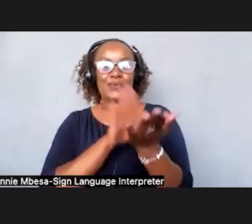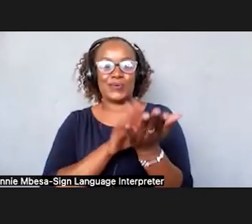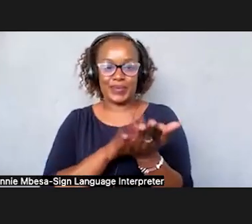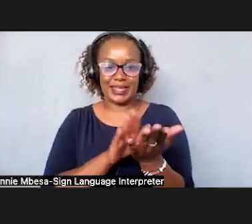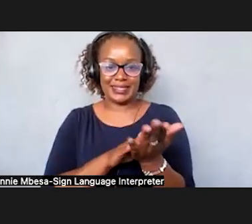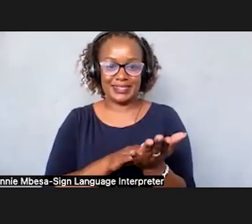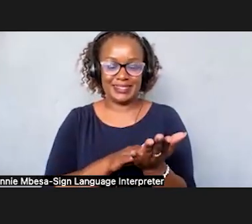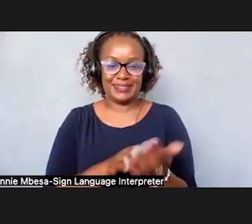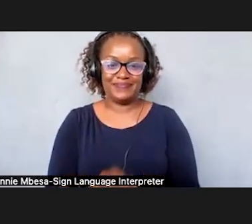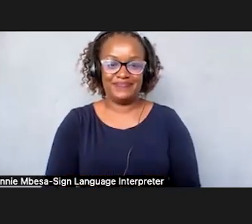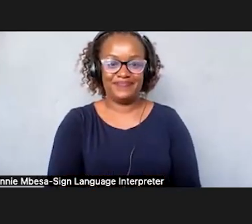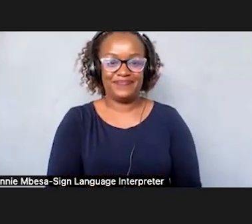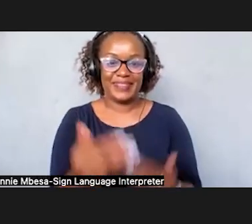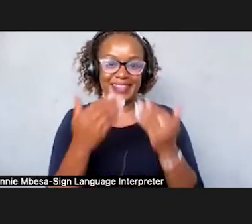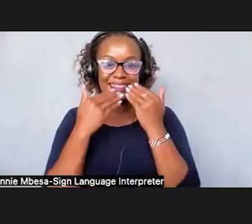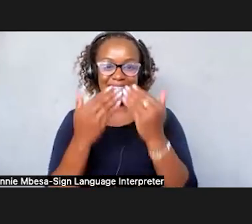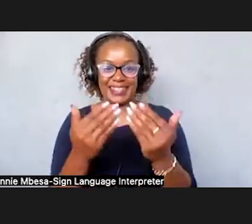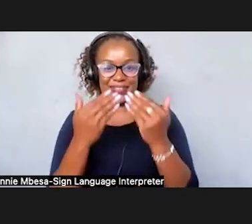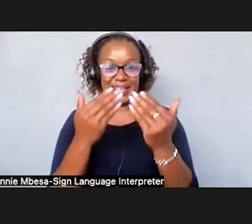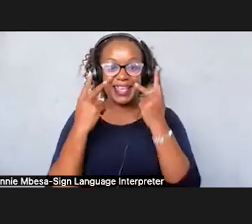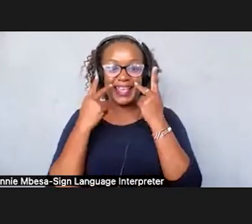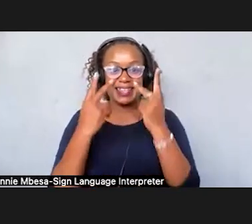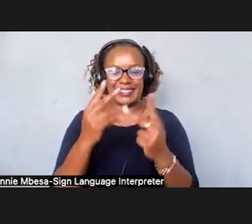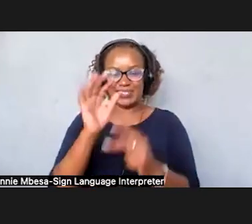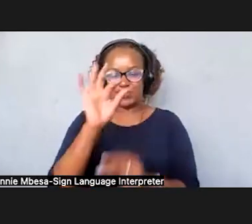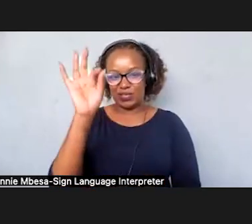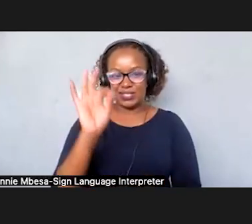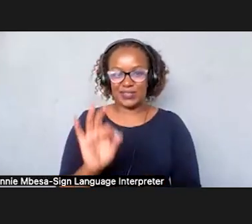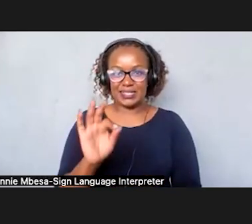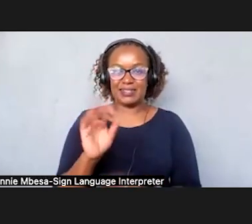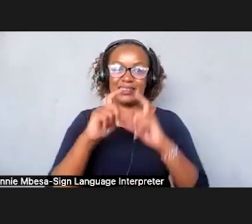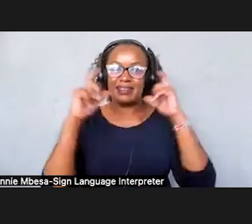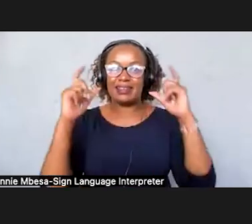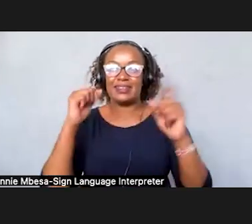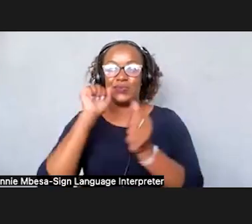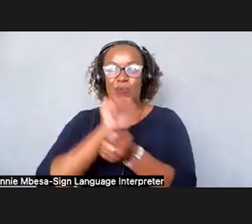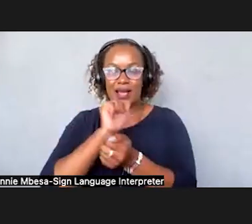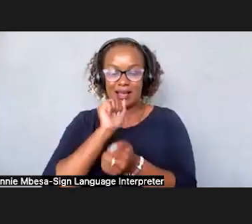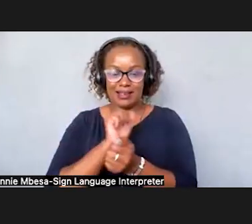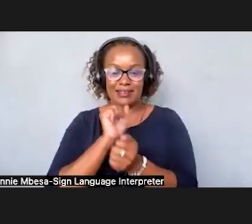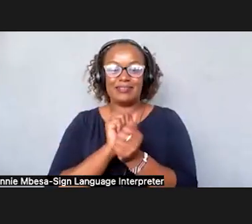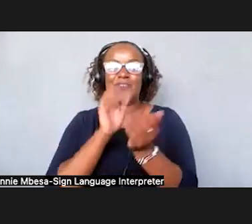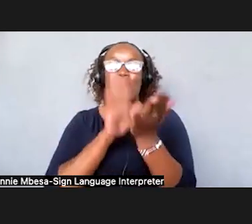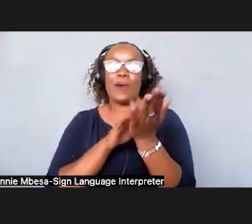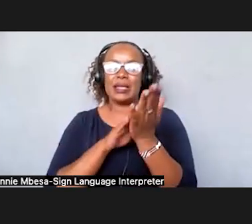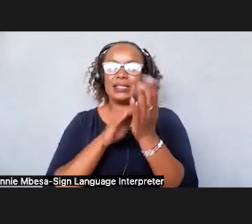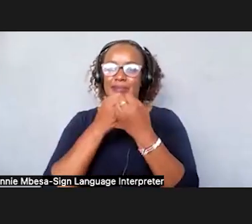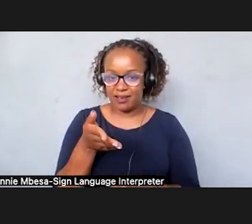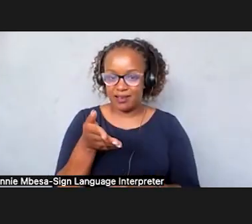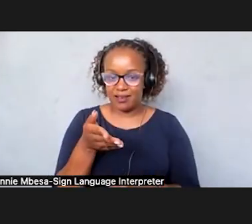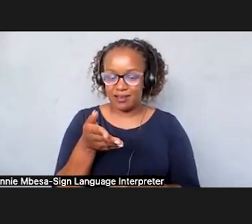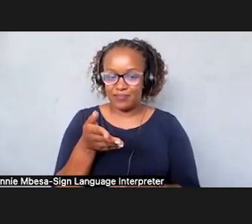you. Again, I see questions. Great work. There's many comments towards the speakers. Please receive your